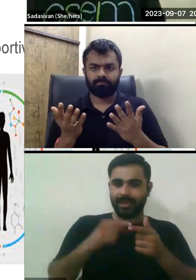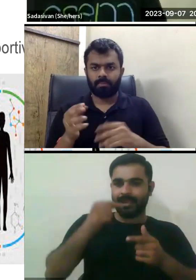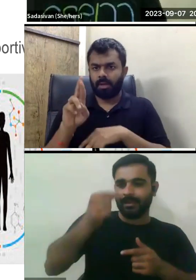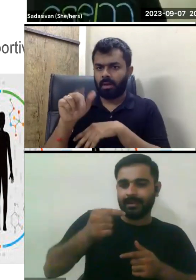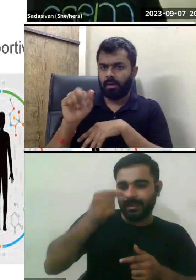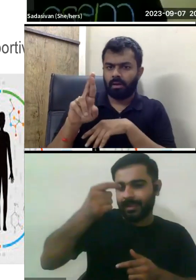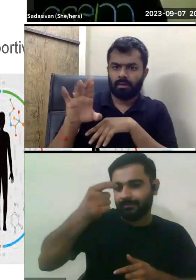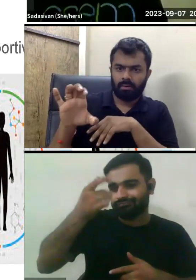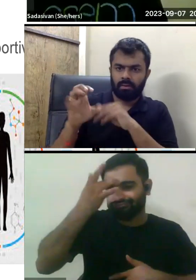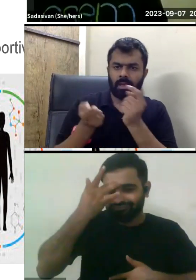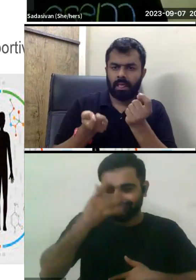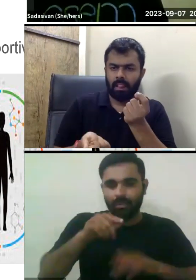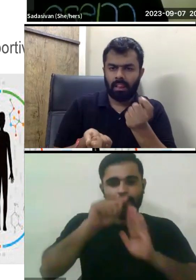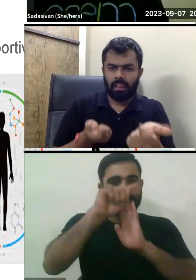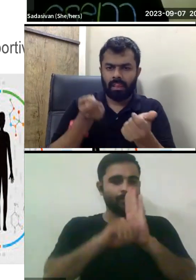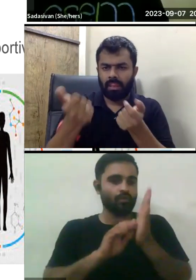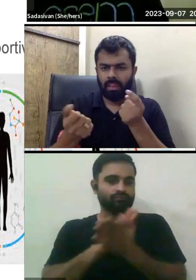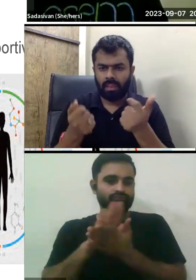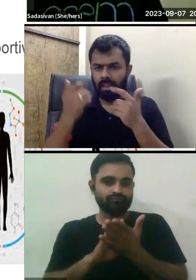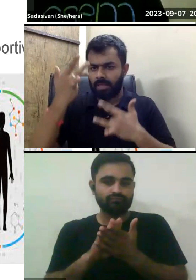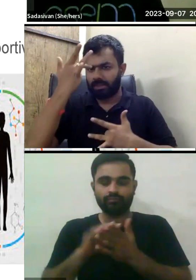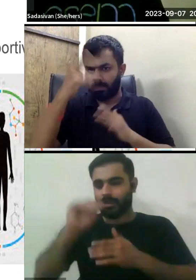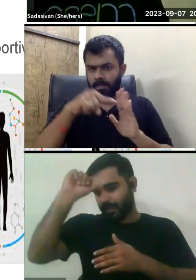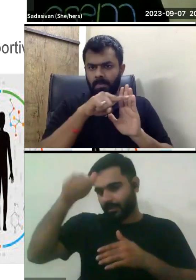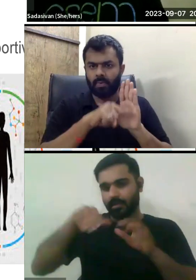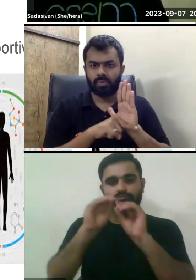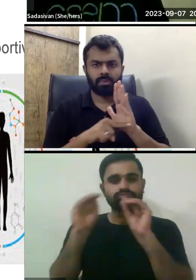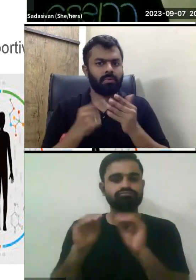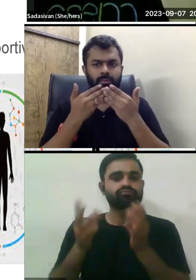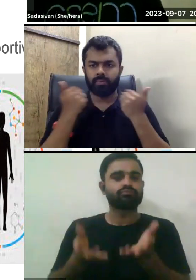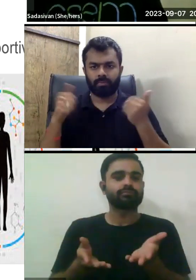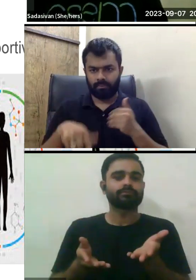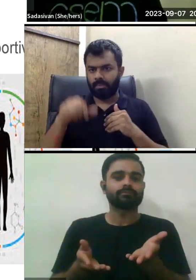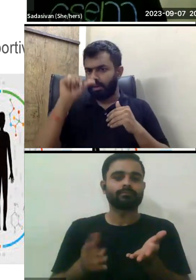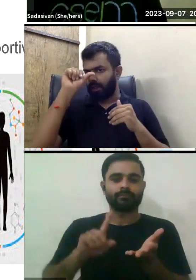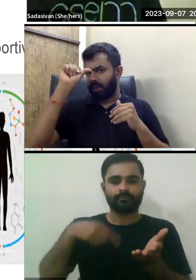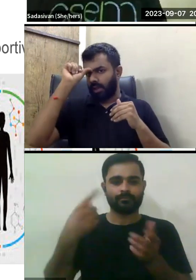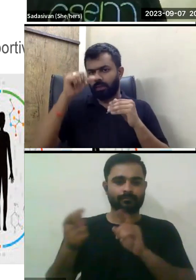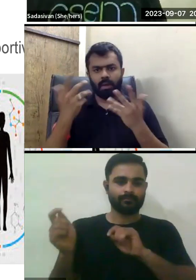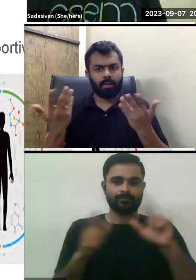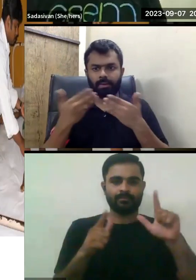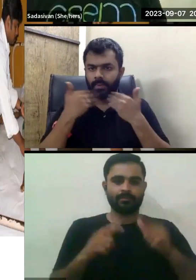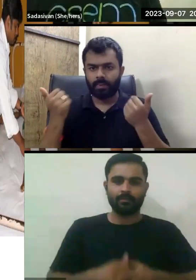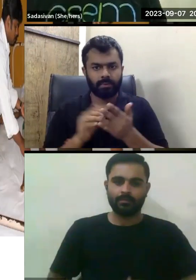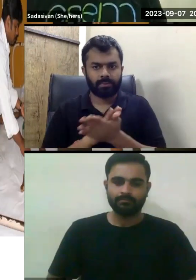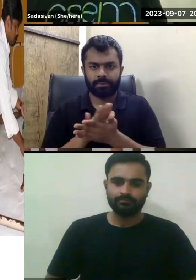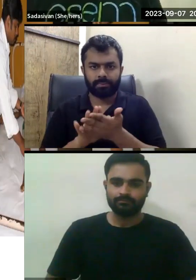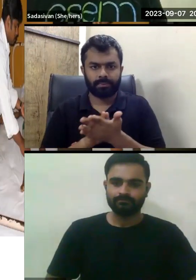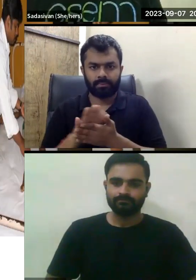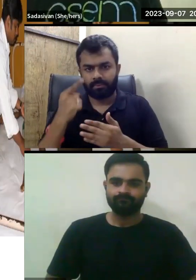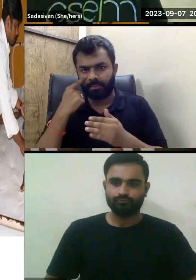we don't have a policy on orphan drugs in India. Next slide, please.